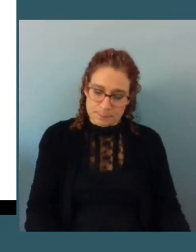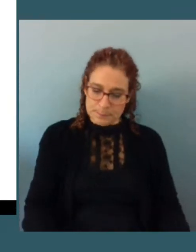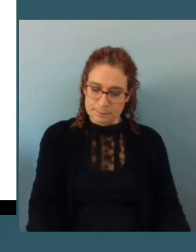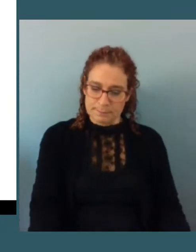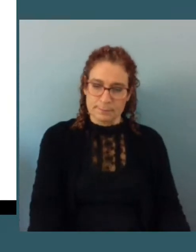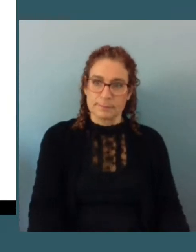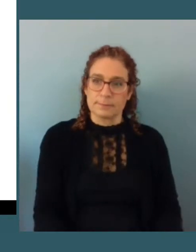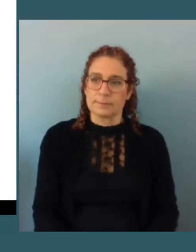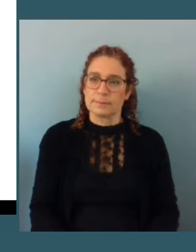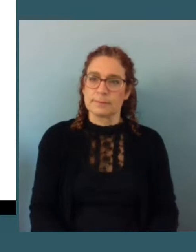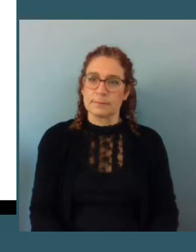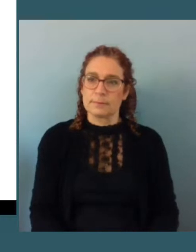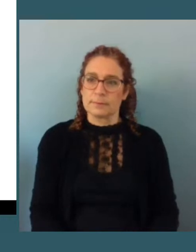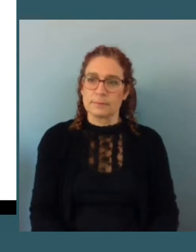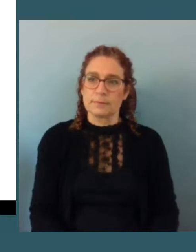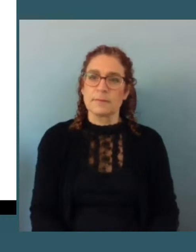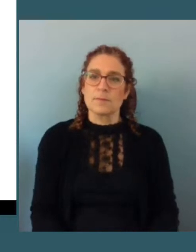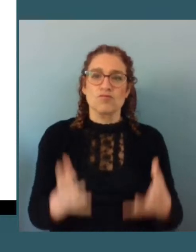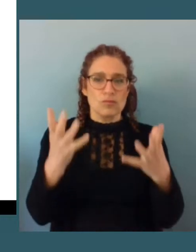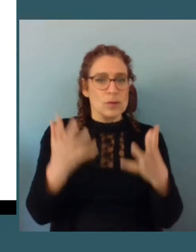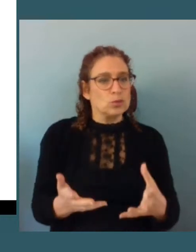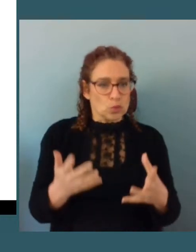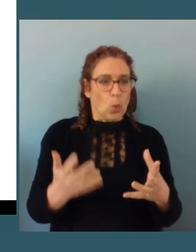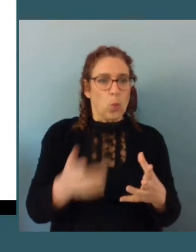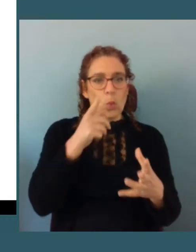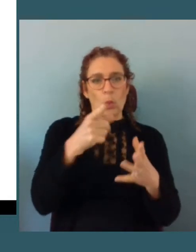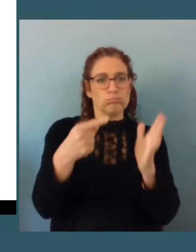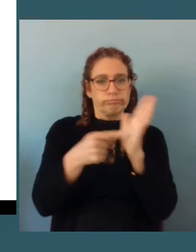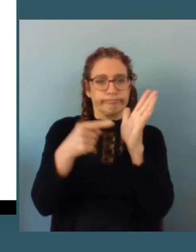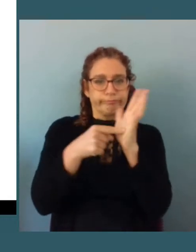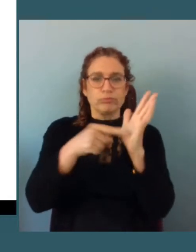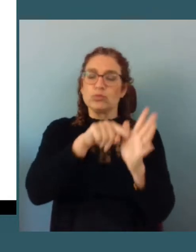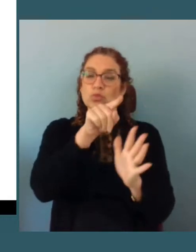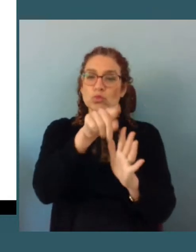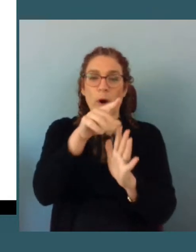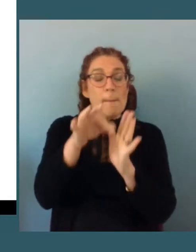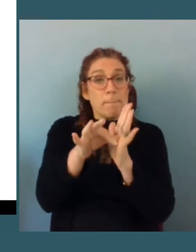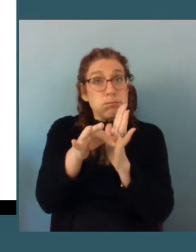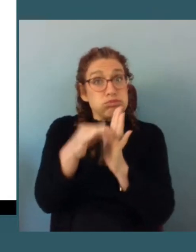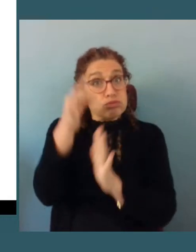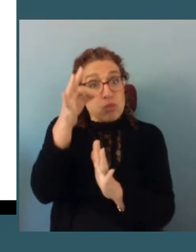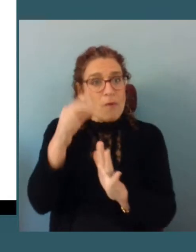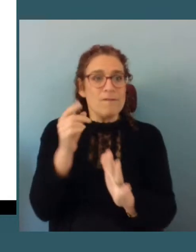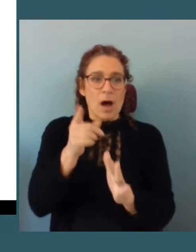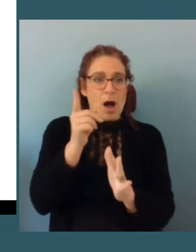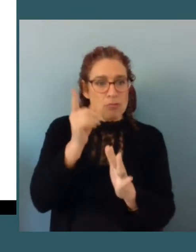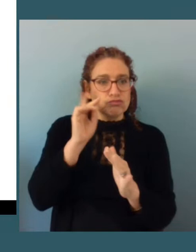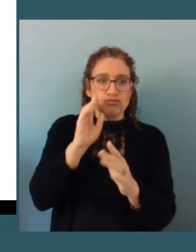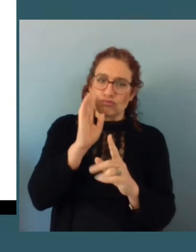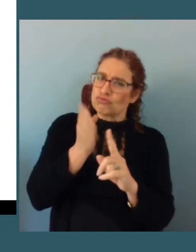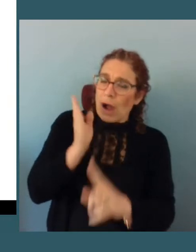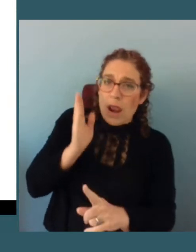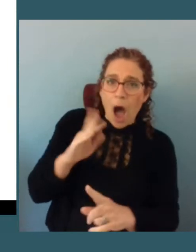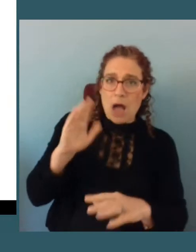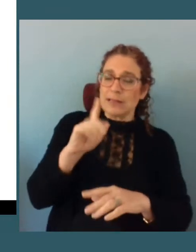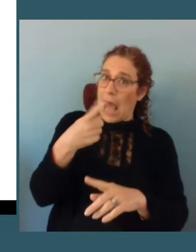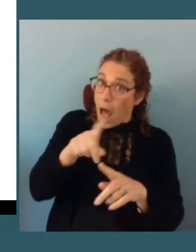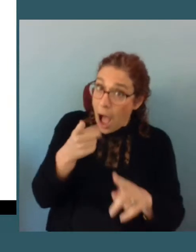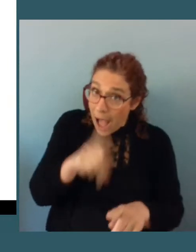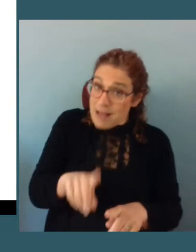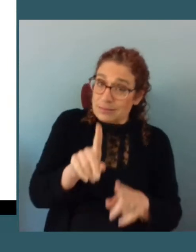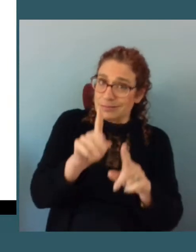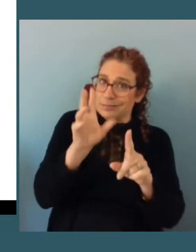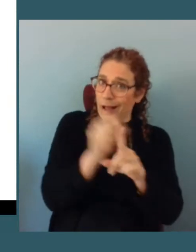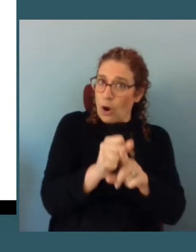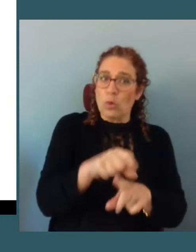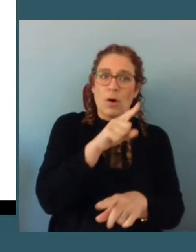So really the take-home message is we really need to improve recognition and diagnosis of FPIES. So we need to